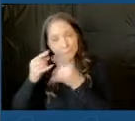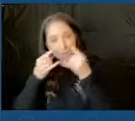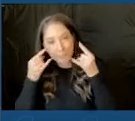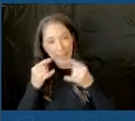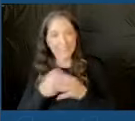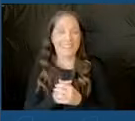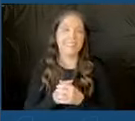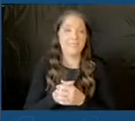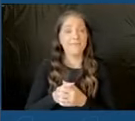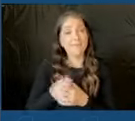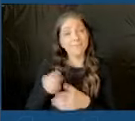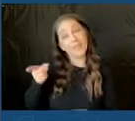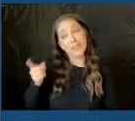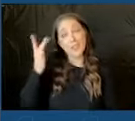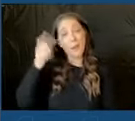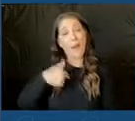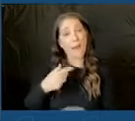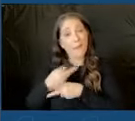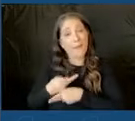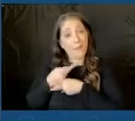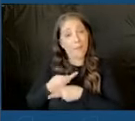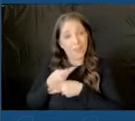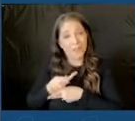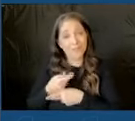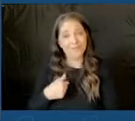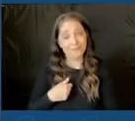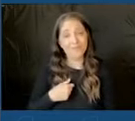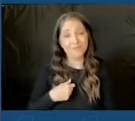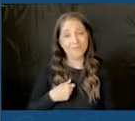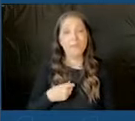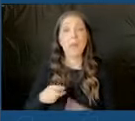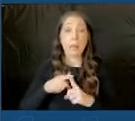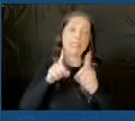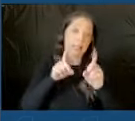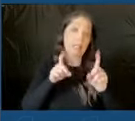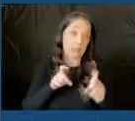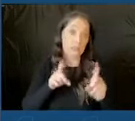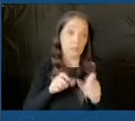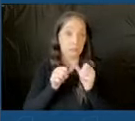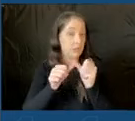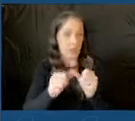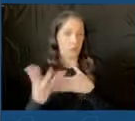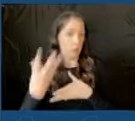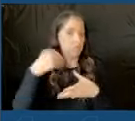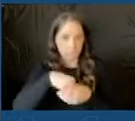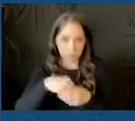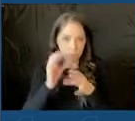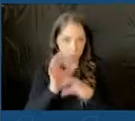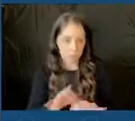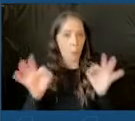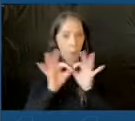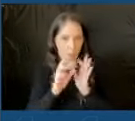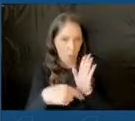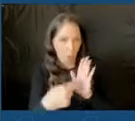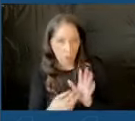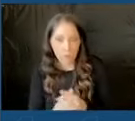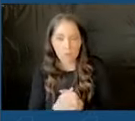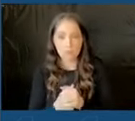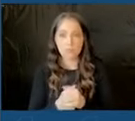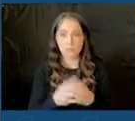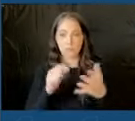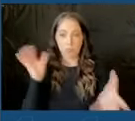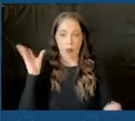about wearing a mask. And additionally, testing continues to play a role. So all of these together, getting all